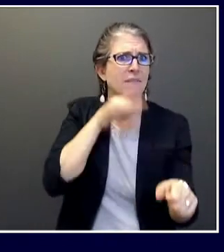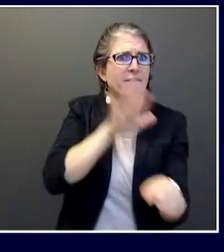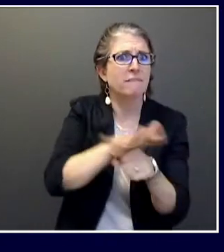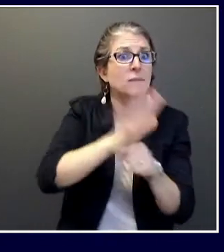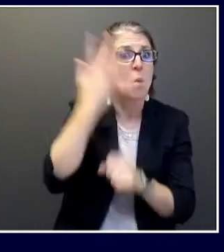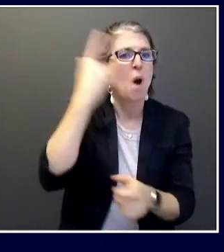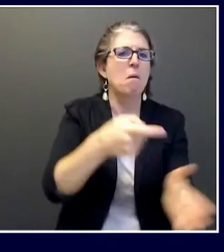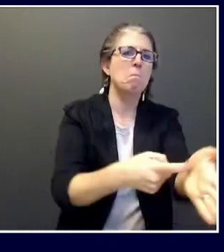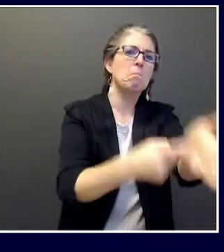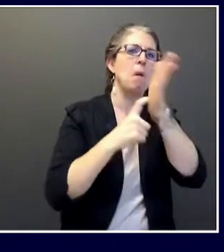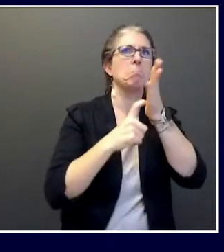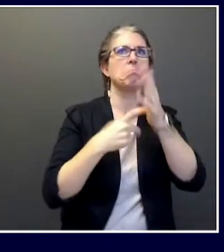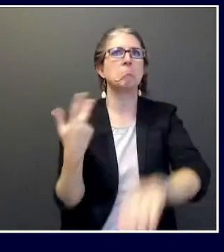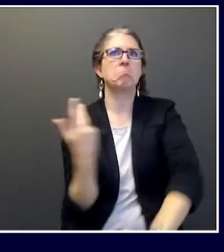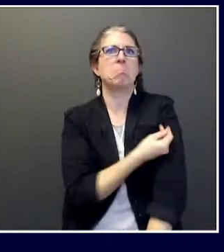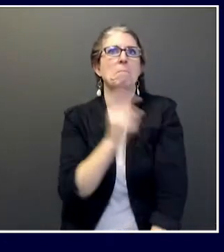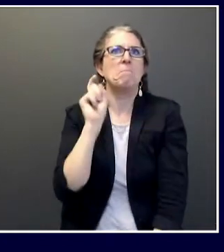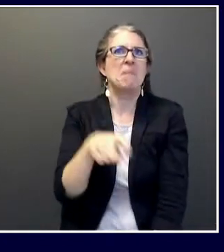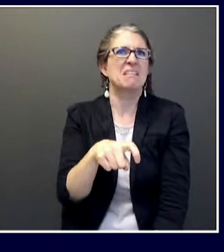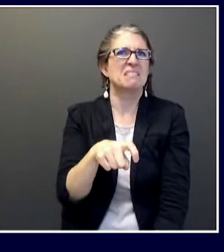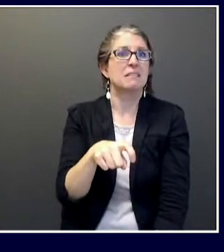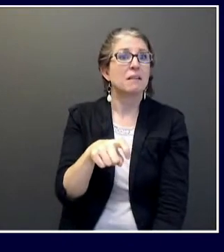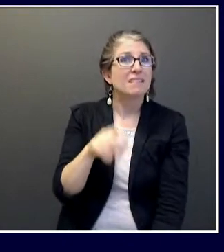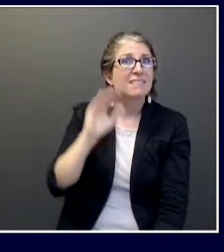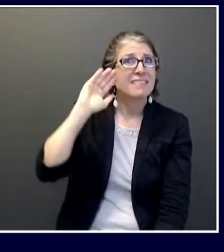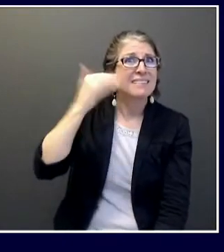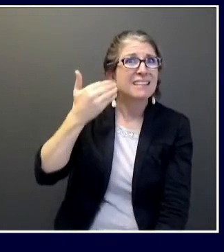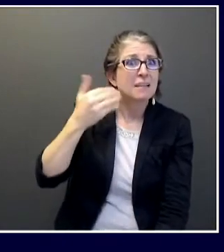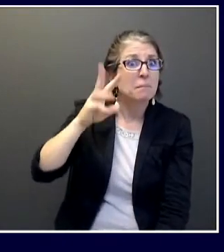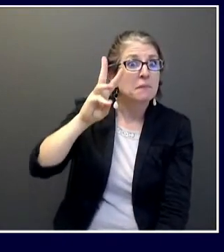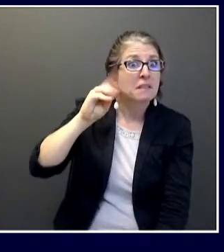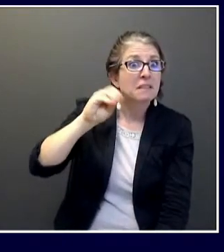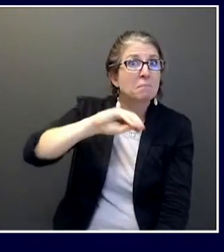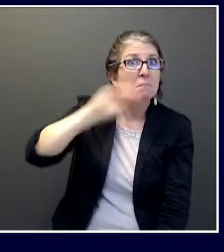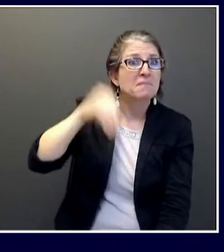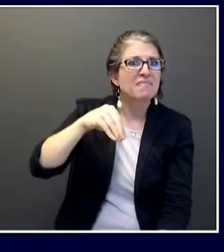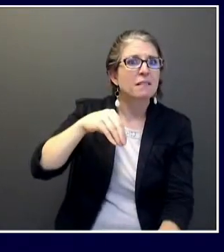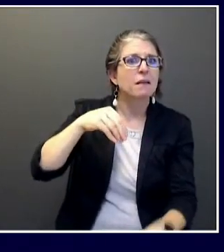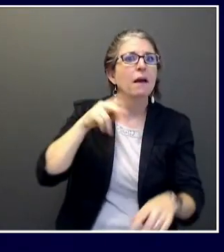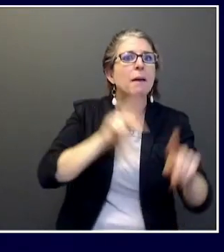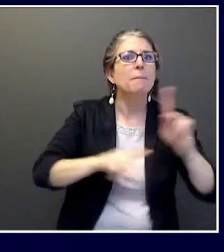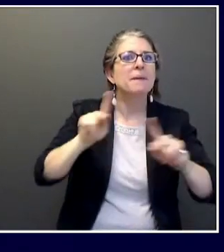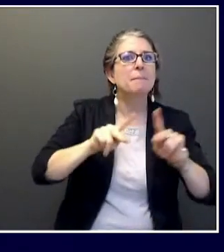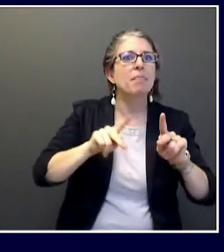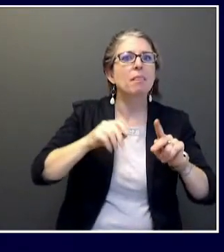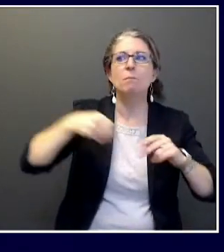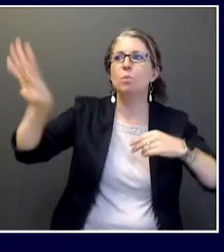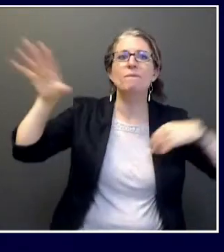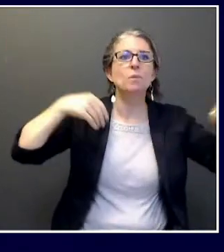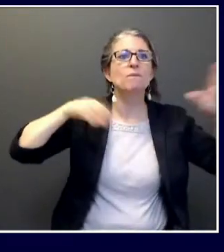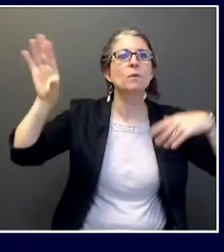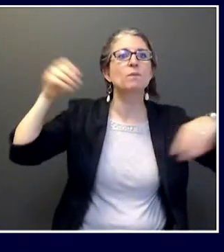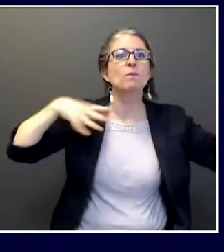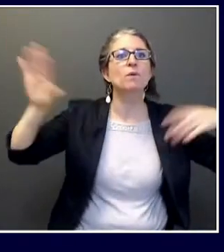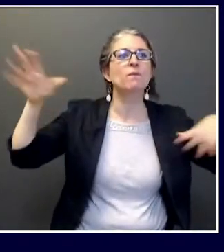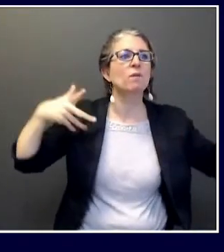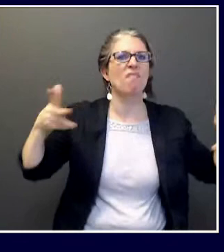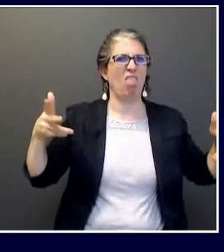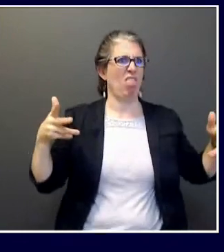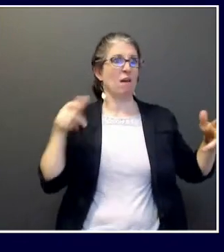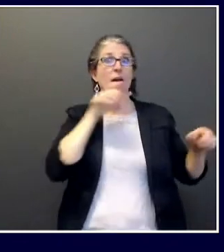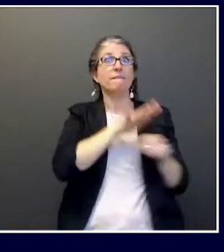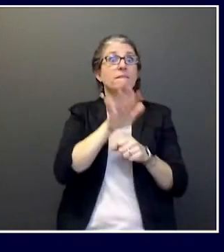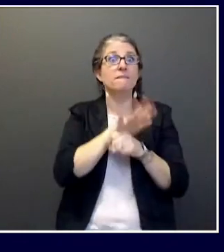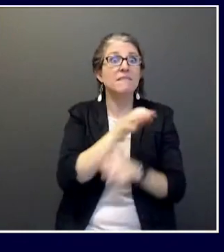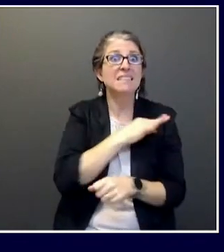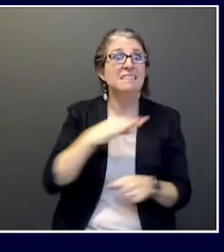beds because they don't have the people. Does DHHS have concerns about the landscape after next Friday? And I